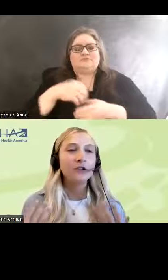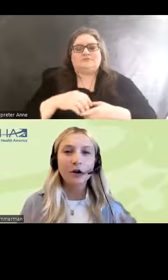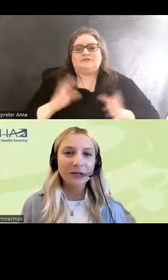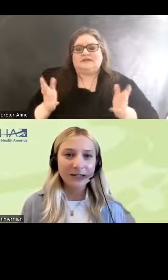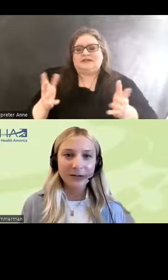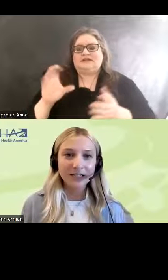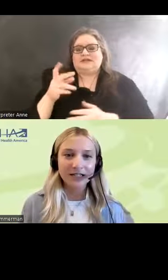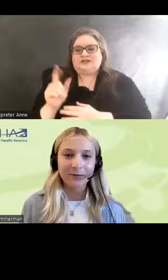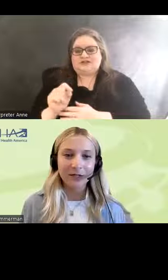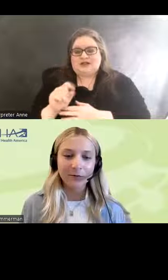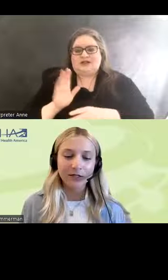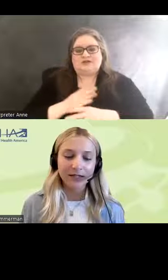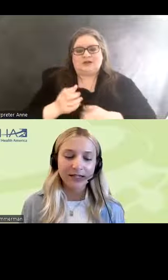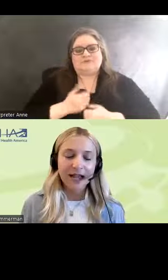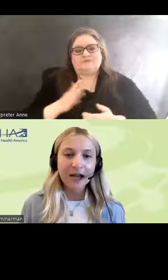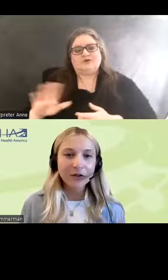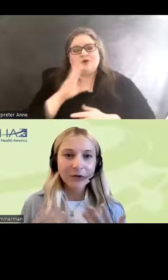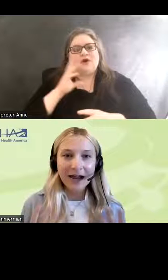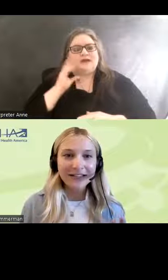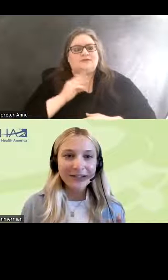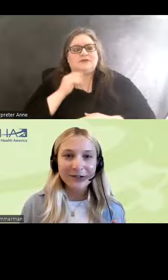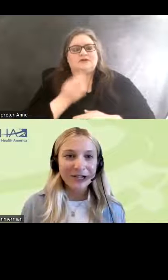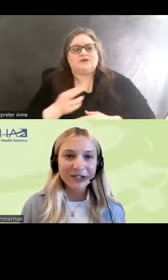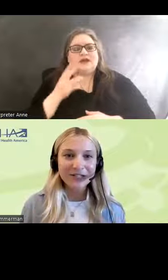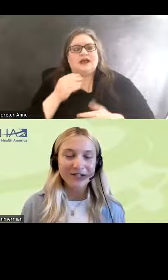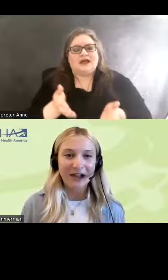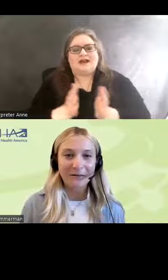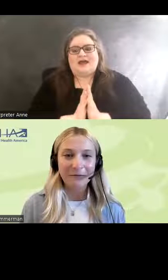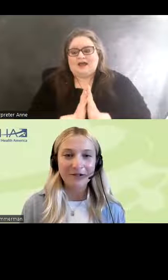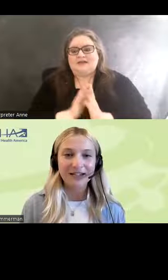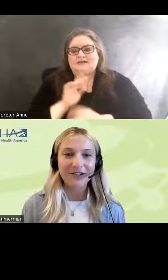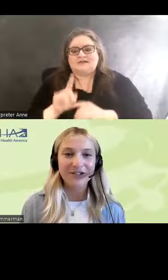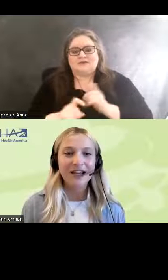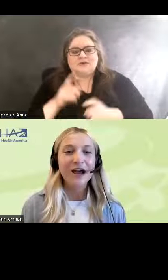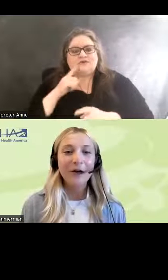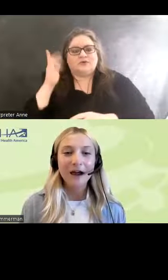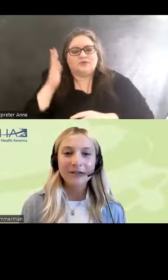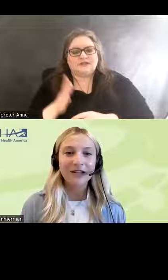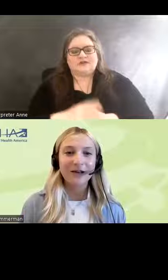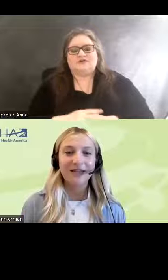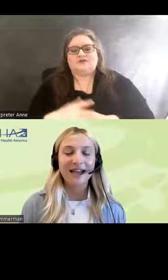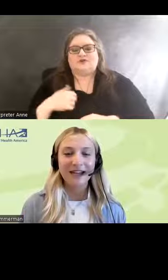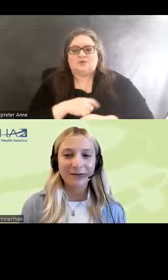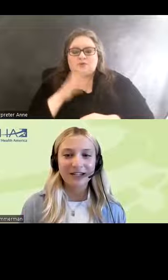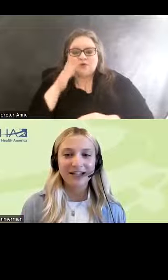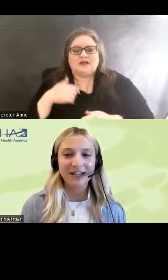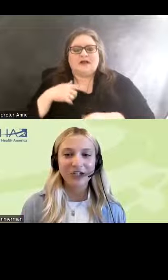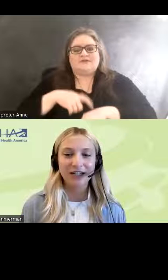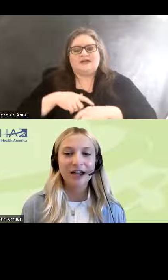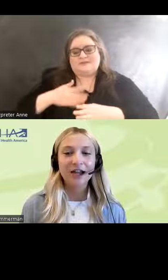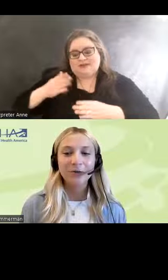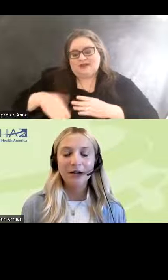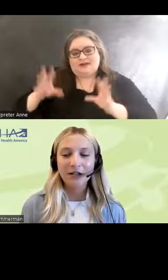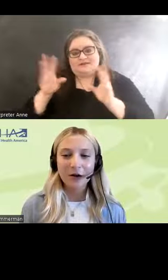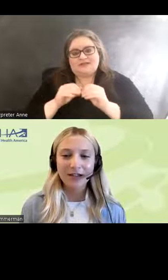share your own experiences and resources, and also ask those questions you have for our presenters. We'll have some time at the end of today's